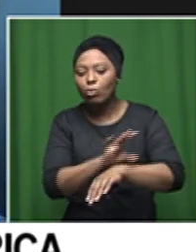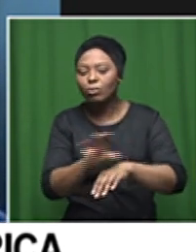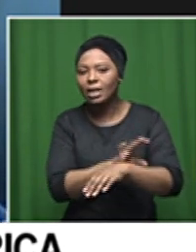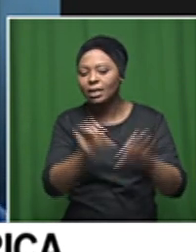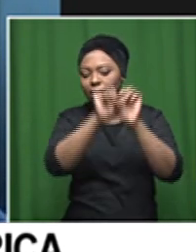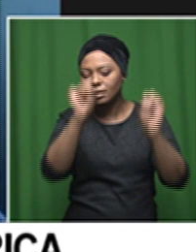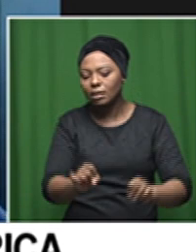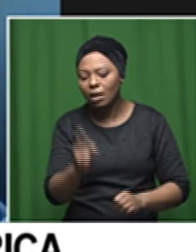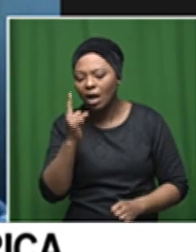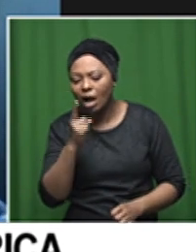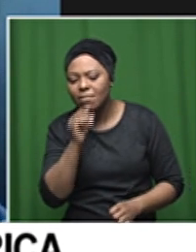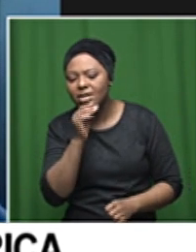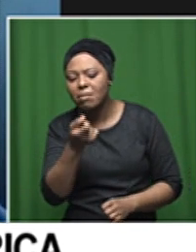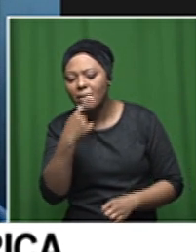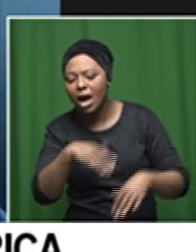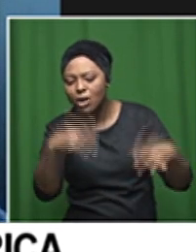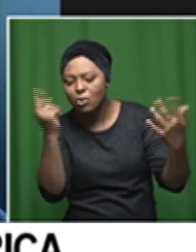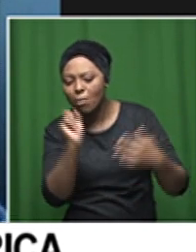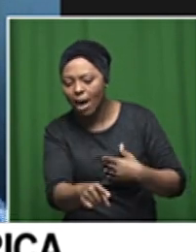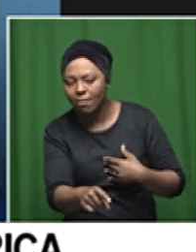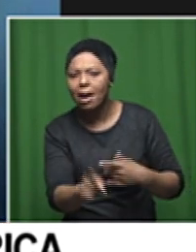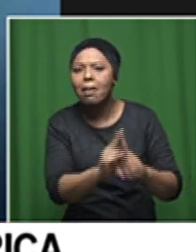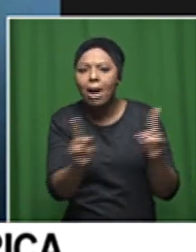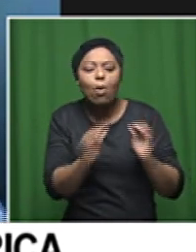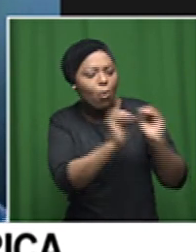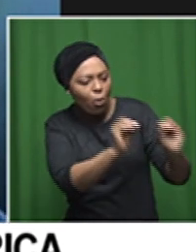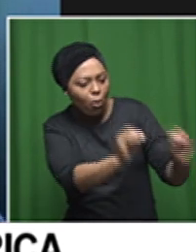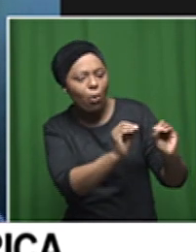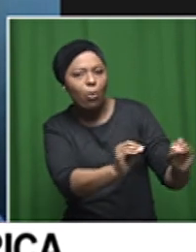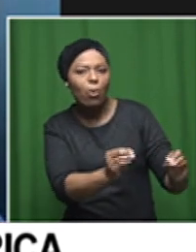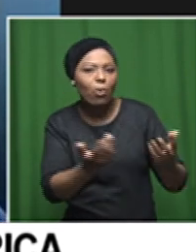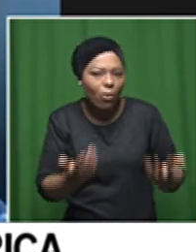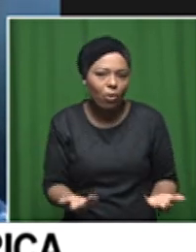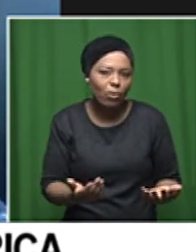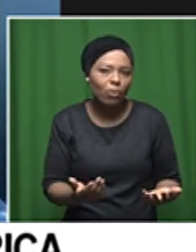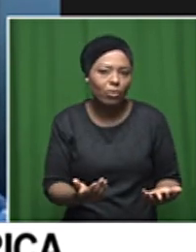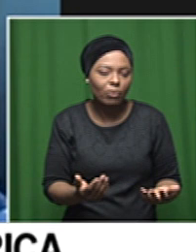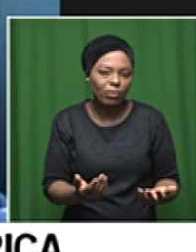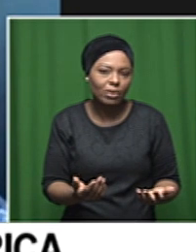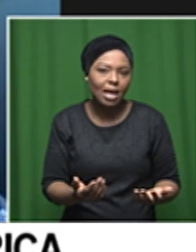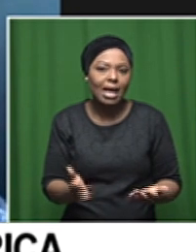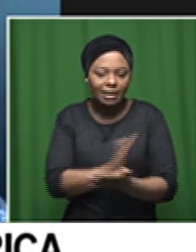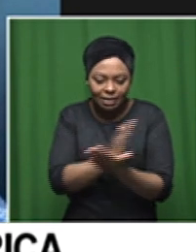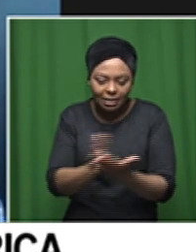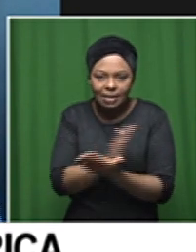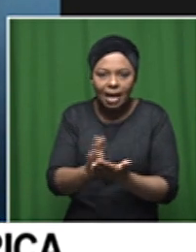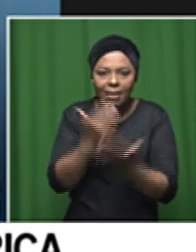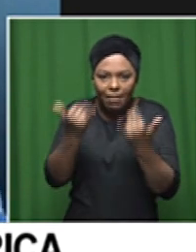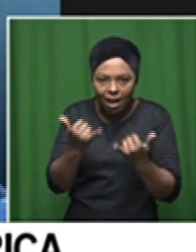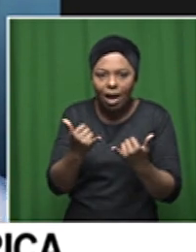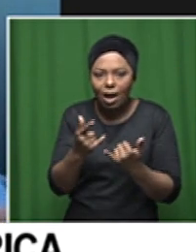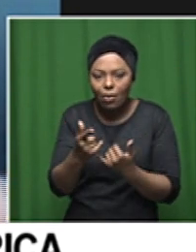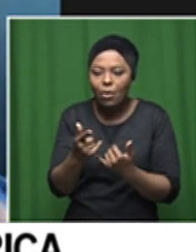Clinic B, you may find that they've scanned availability. They have not scanned how many have